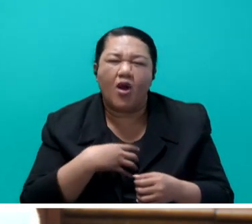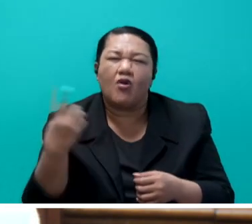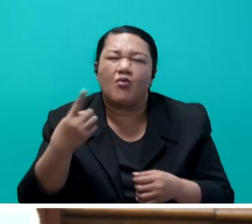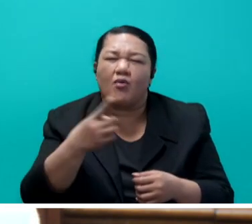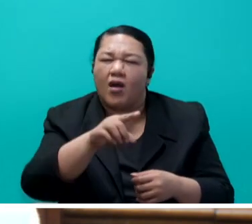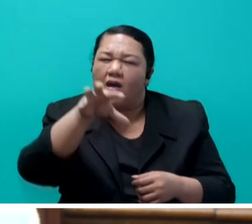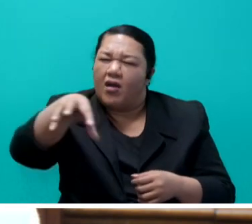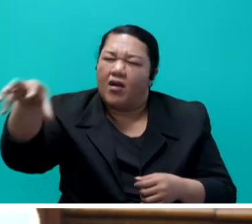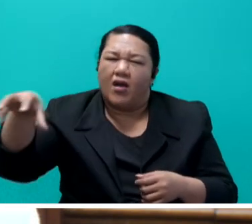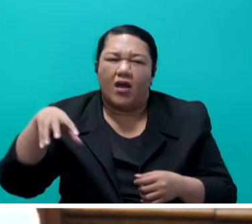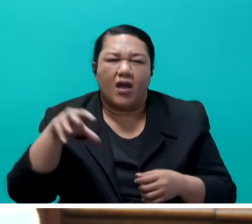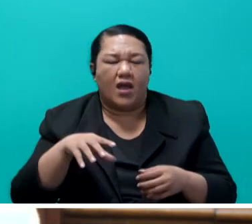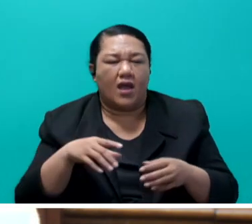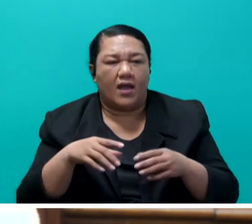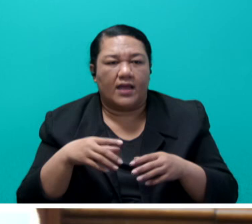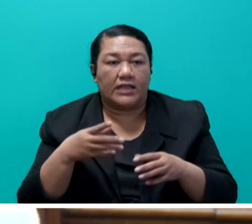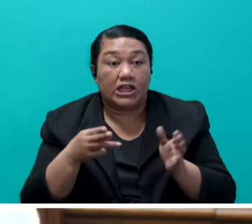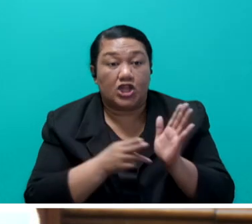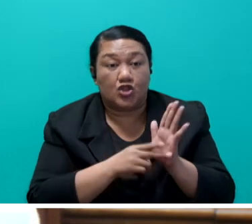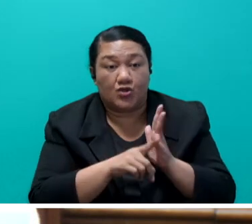into the oceans, and